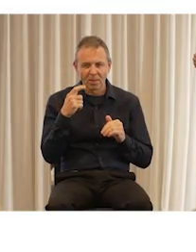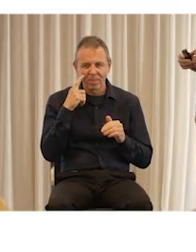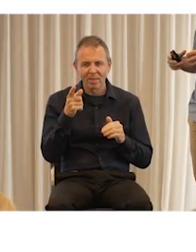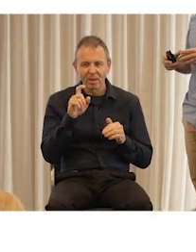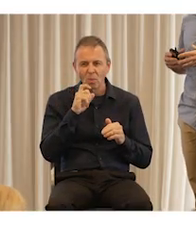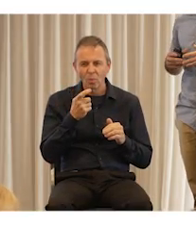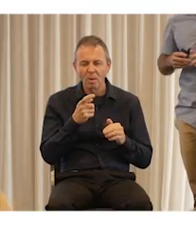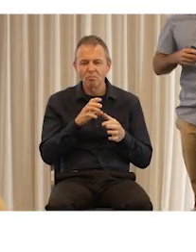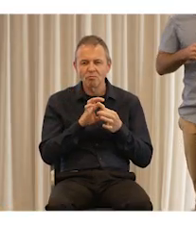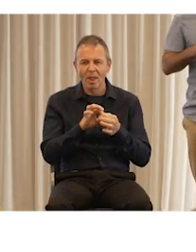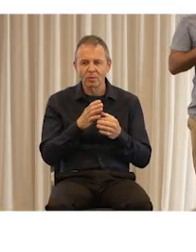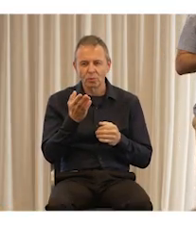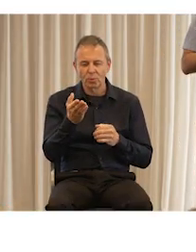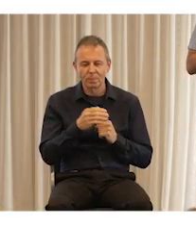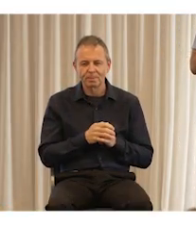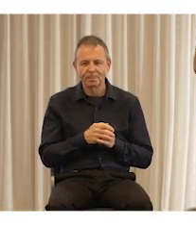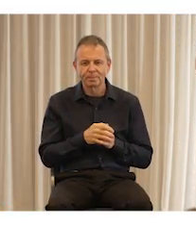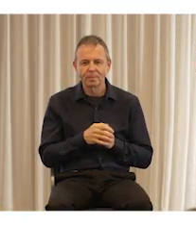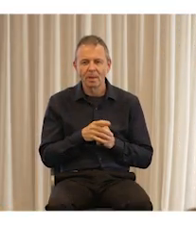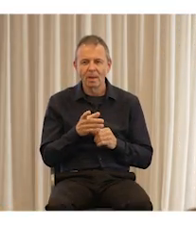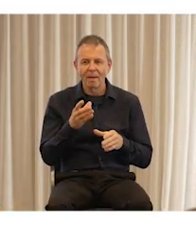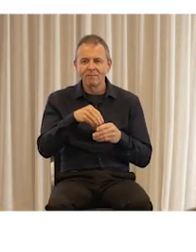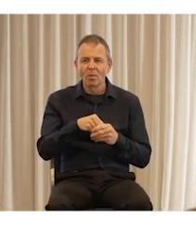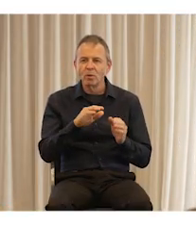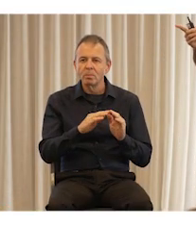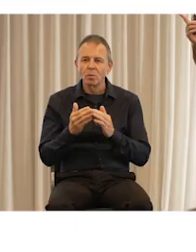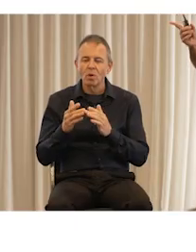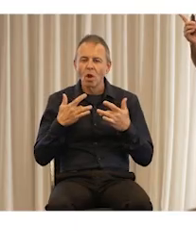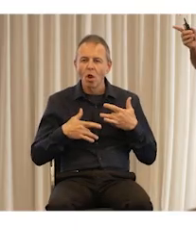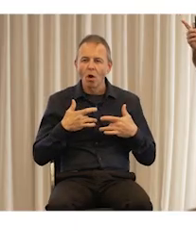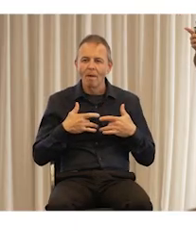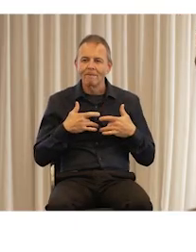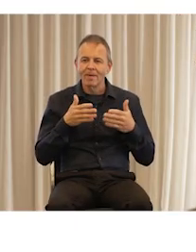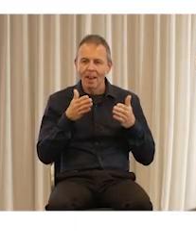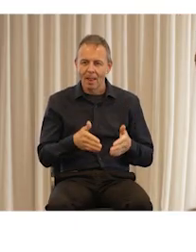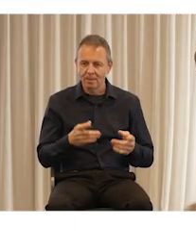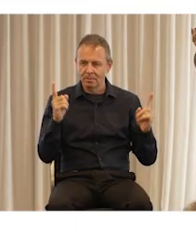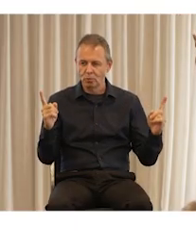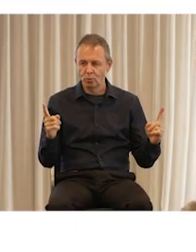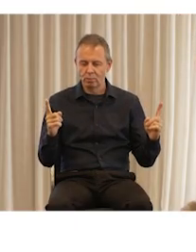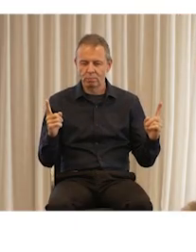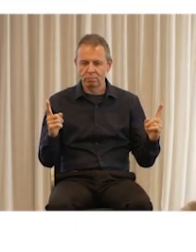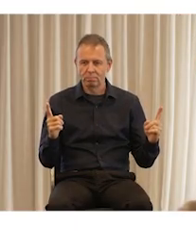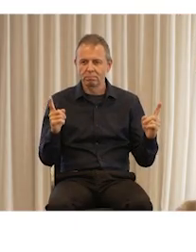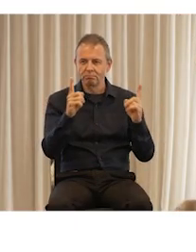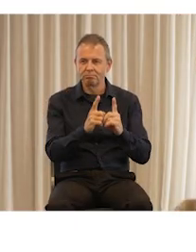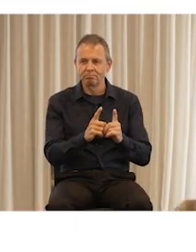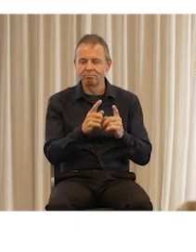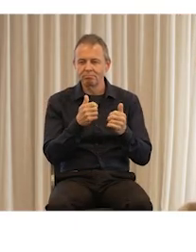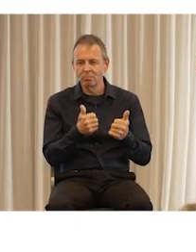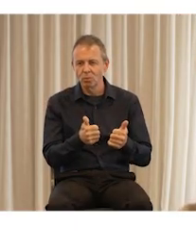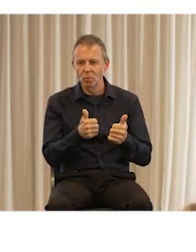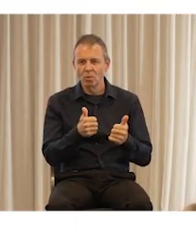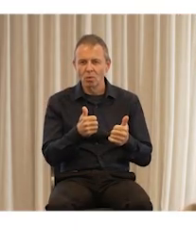for yourselves here is being involved in community life allows two parties to do a chance to do some things. So